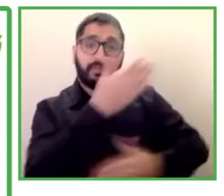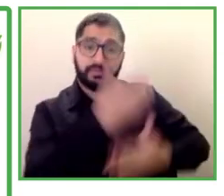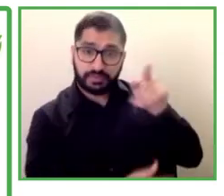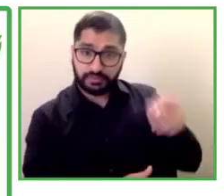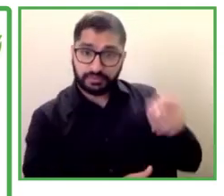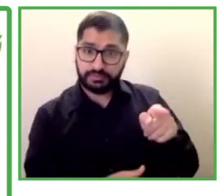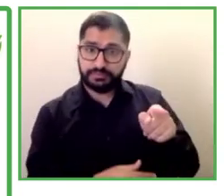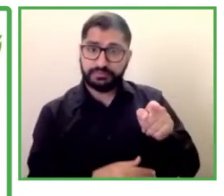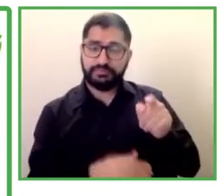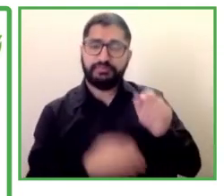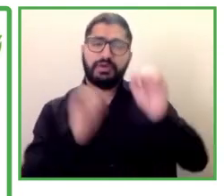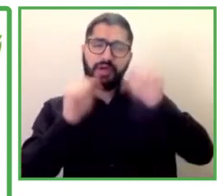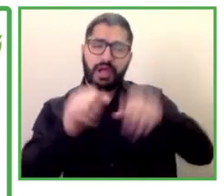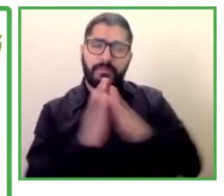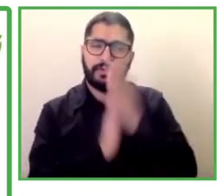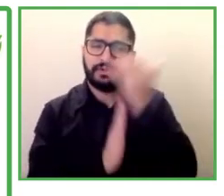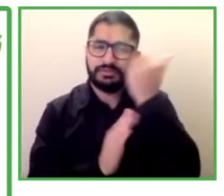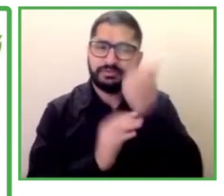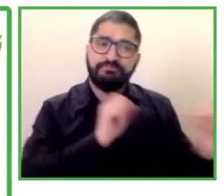SEED is